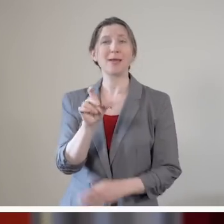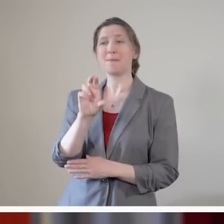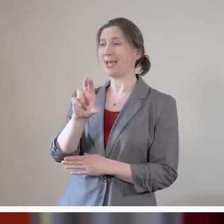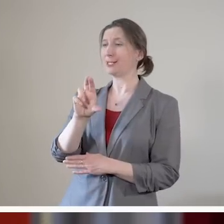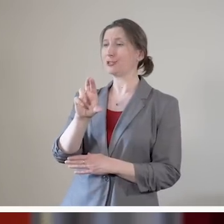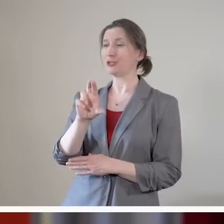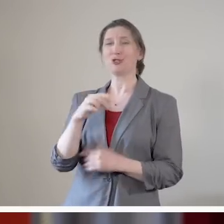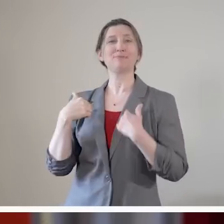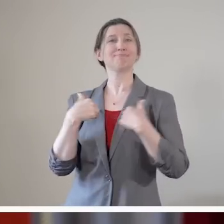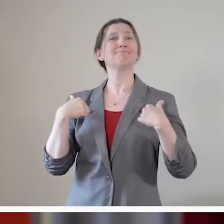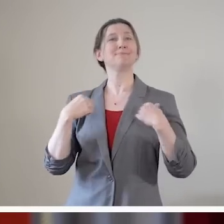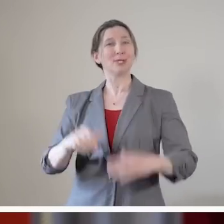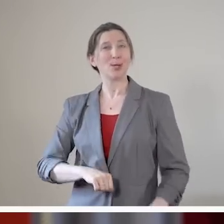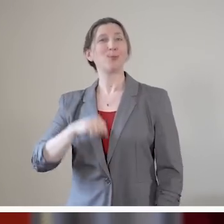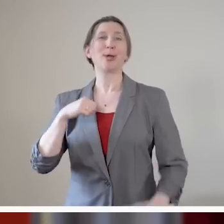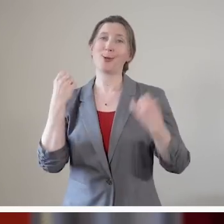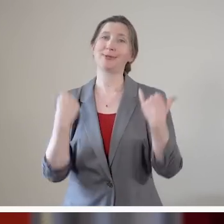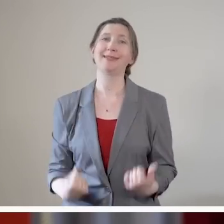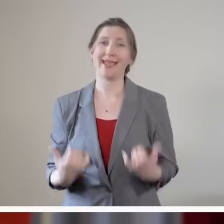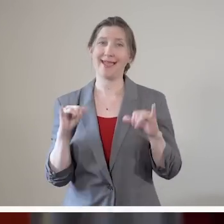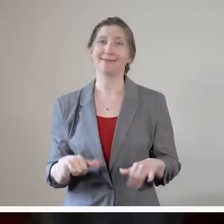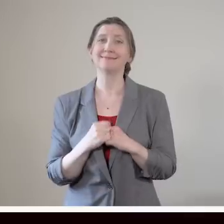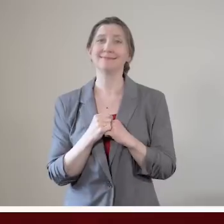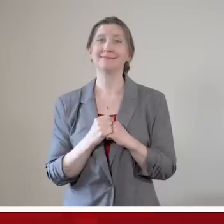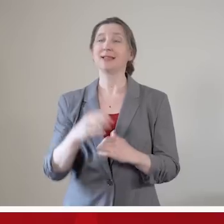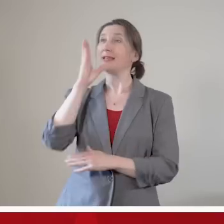That future starts now. On Wisconsin.